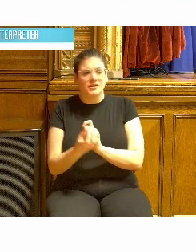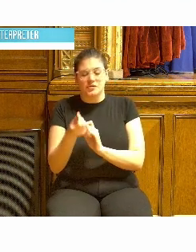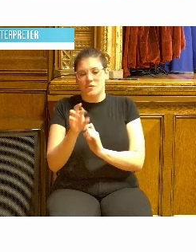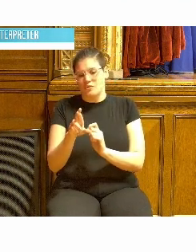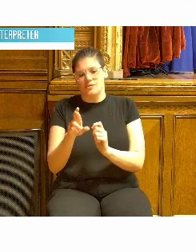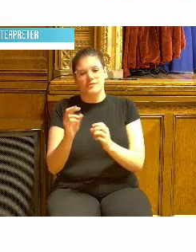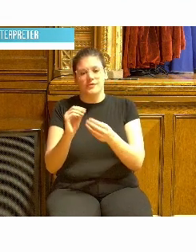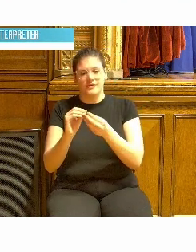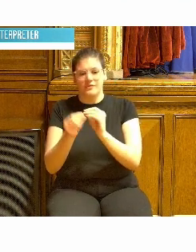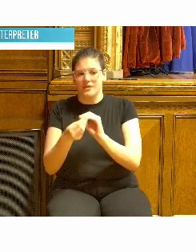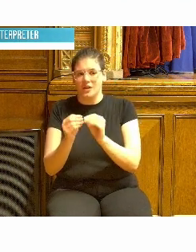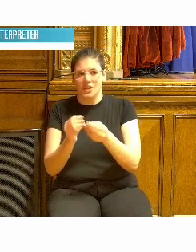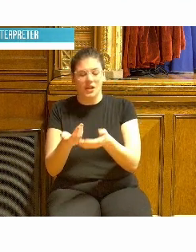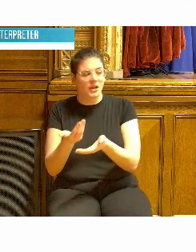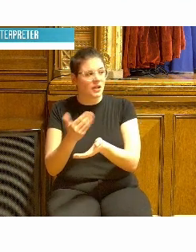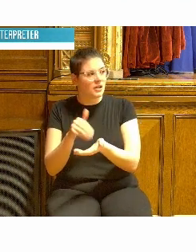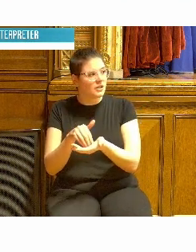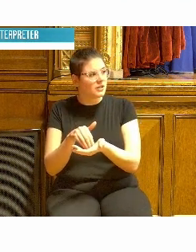restore